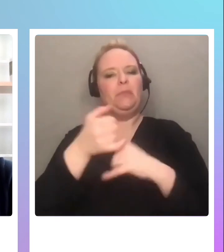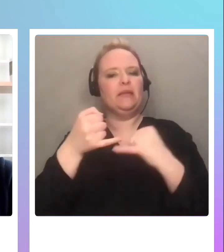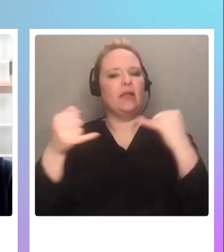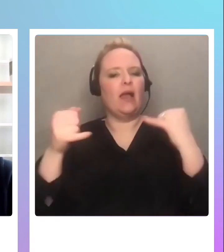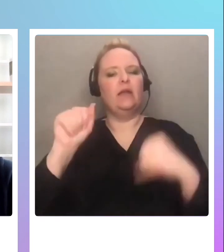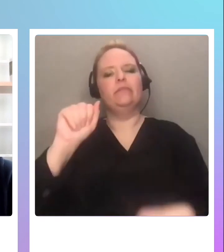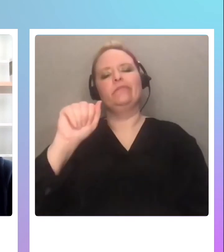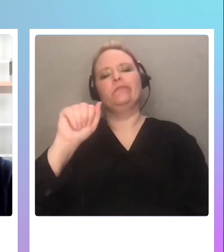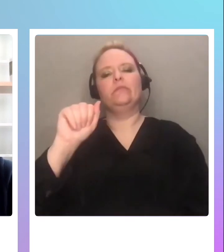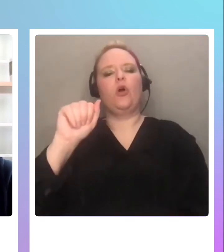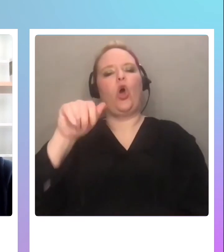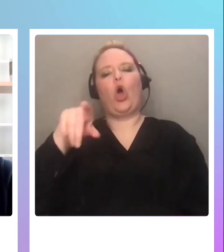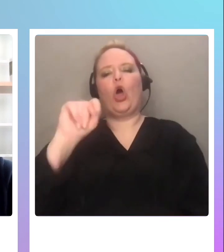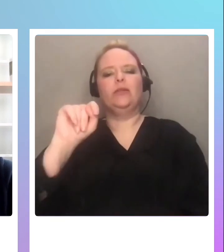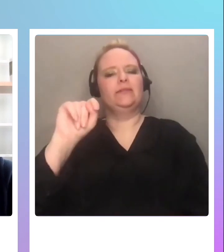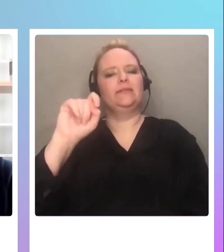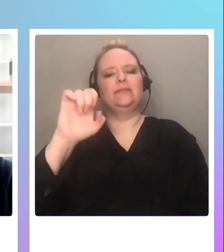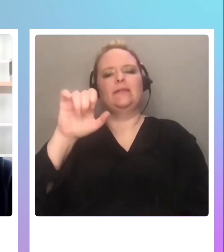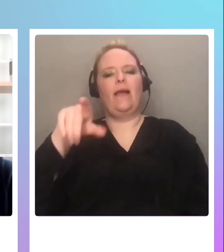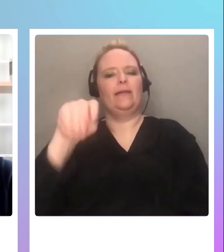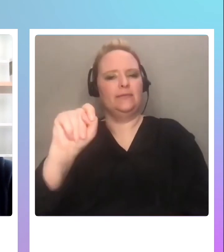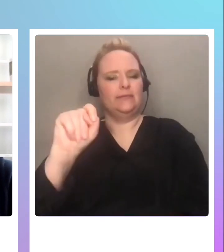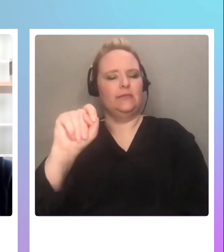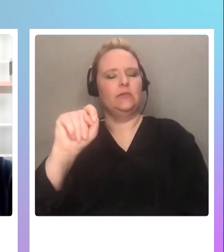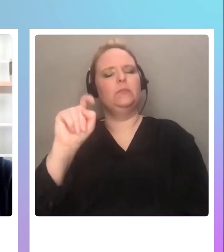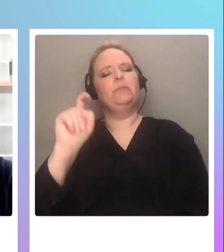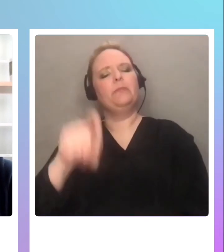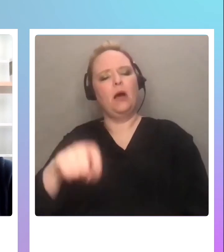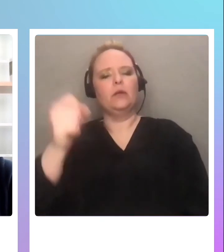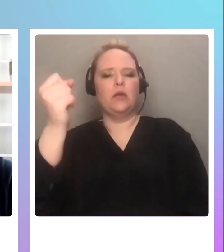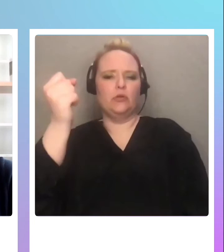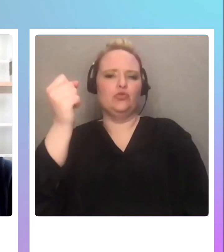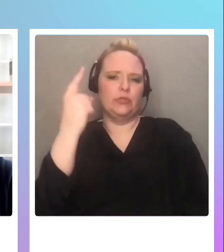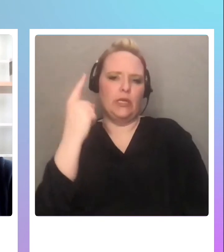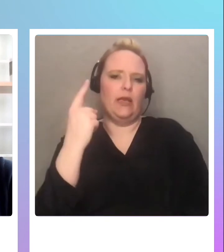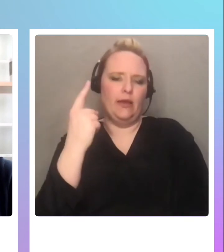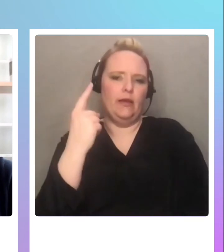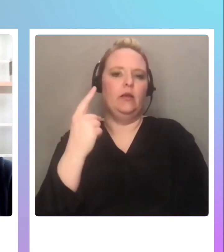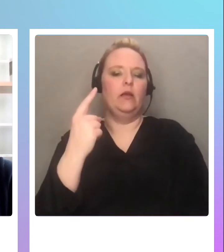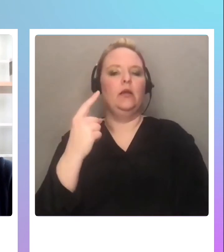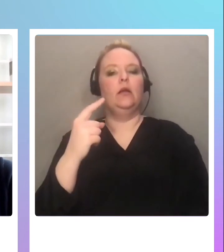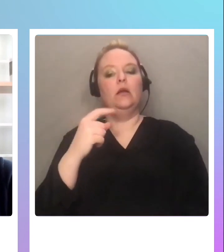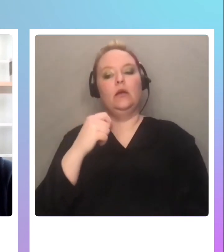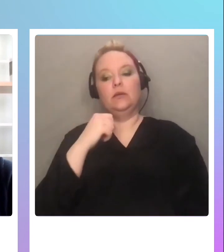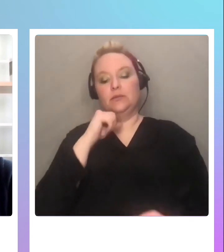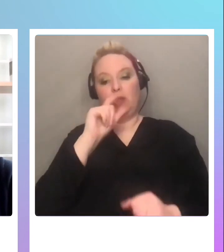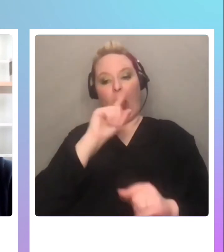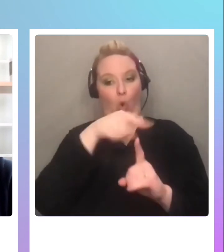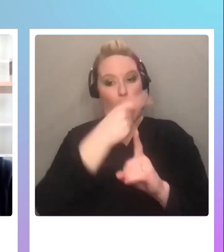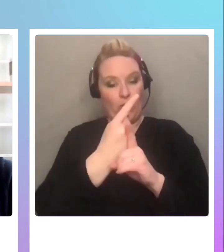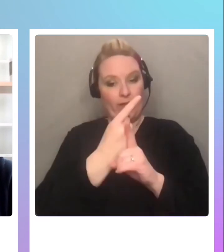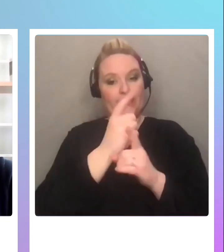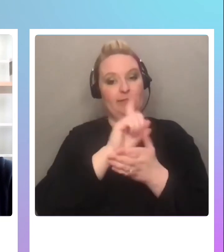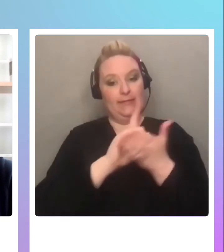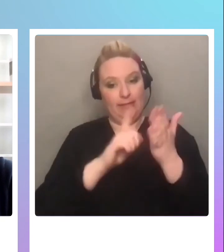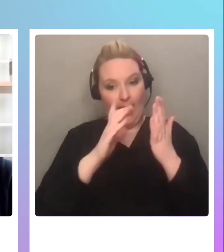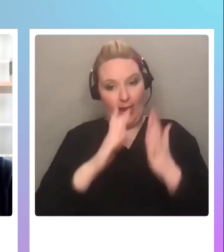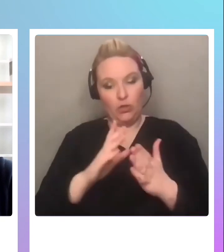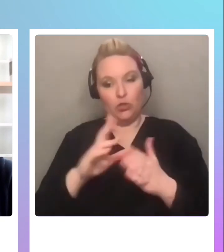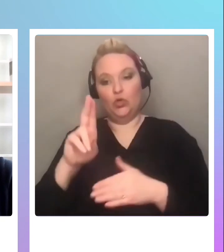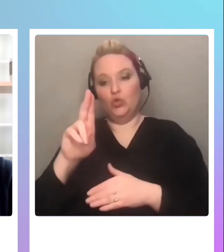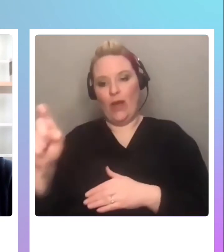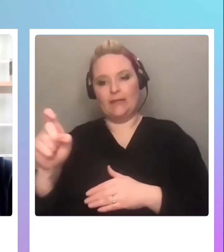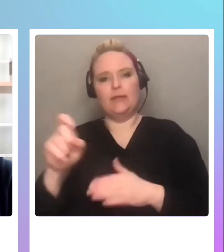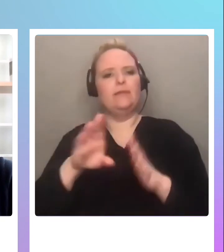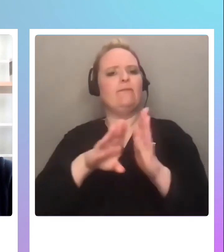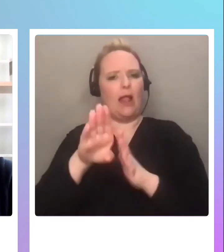text, that's something that everyone needs to understand, and that's not just for designers or UX. That is, that's your